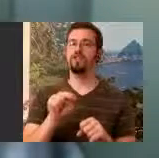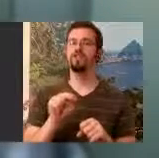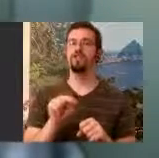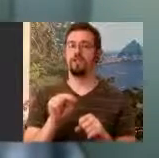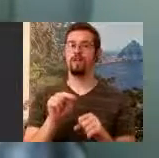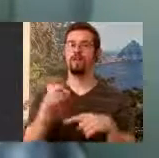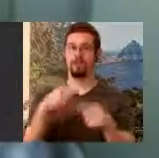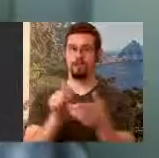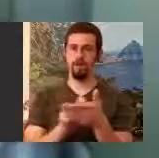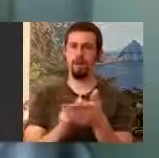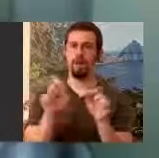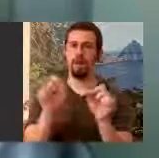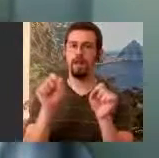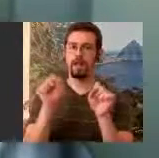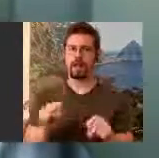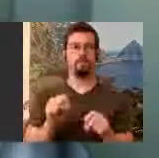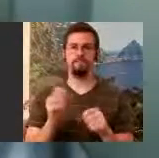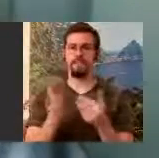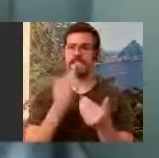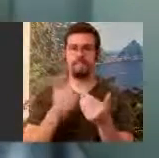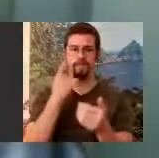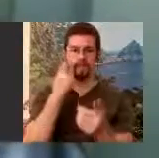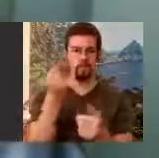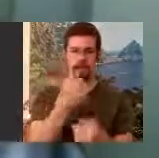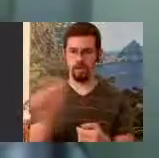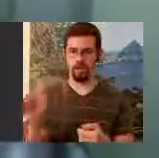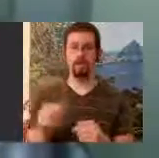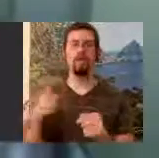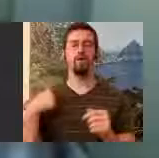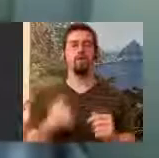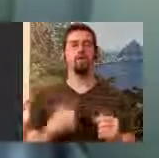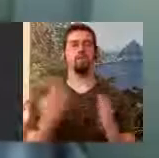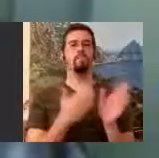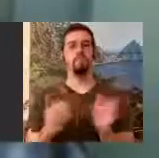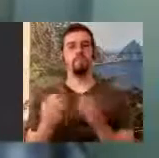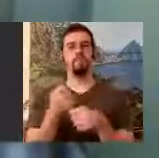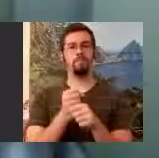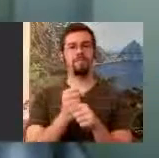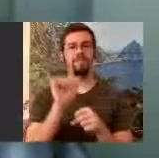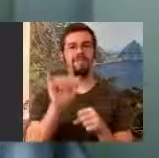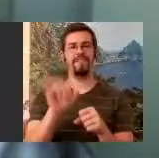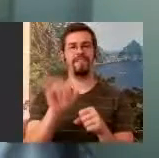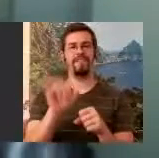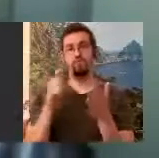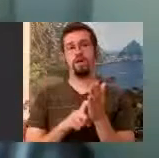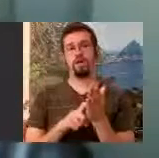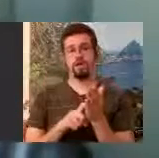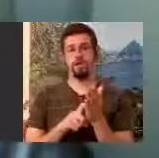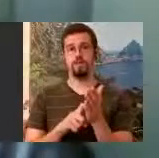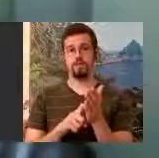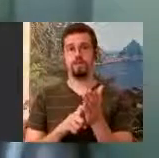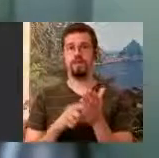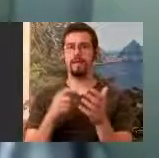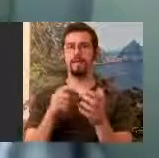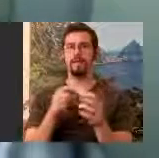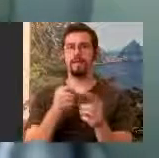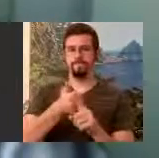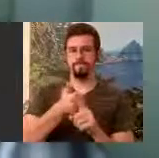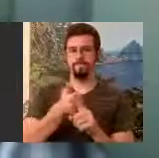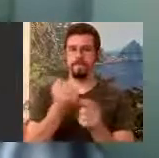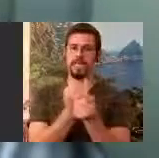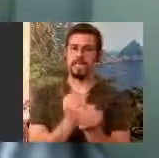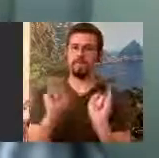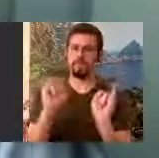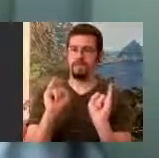So yeah, that's our goal. We're planning on making the recognition engine independent from the